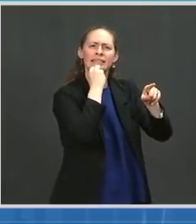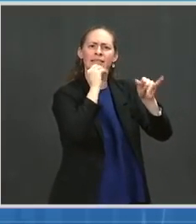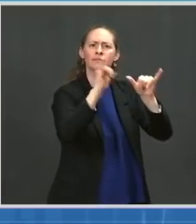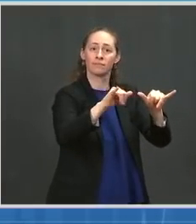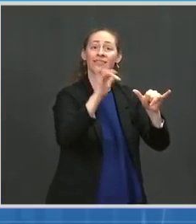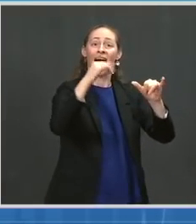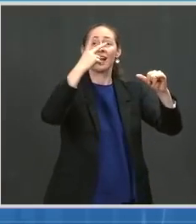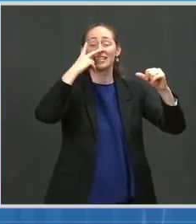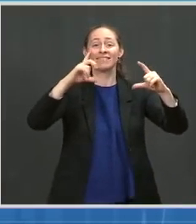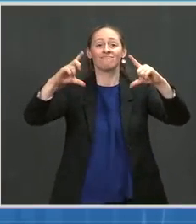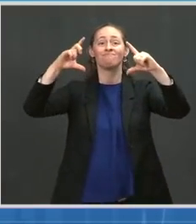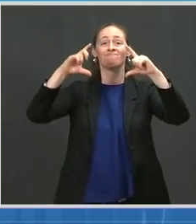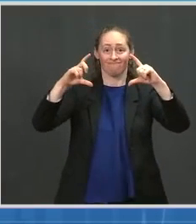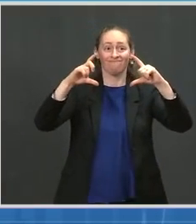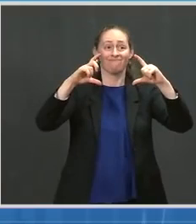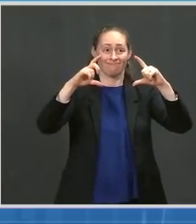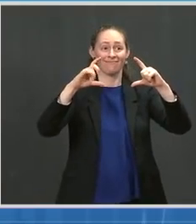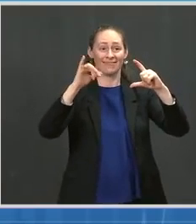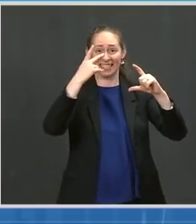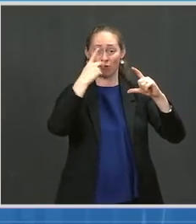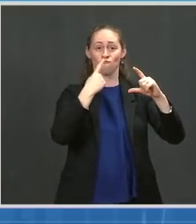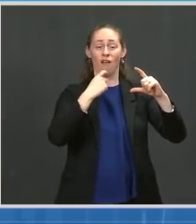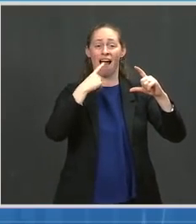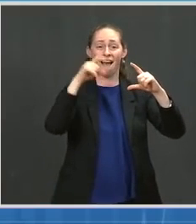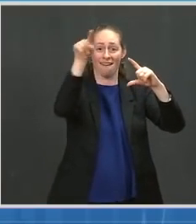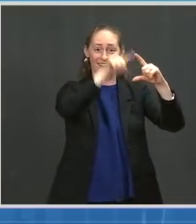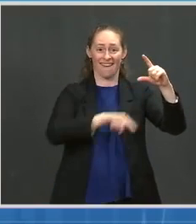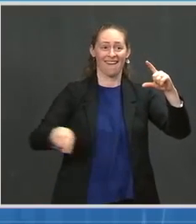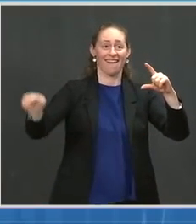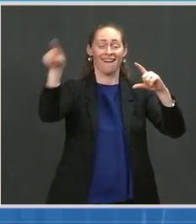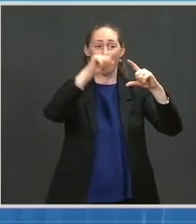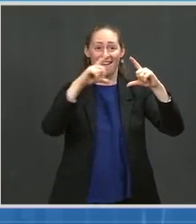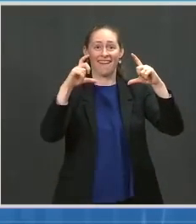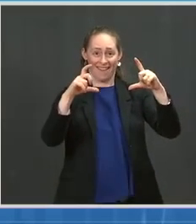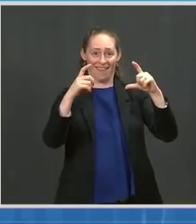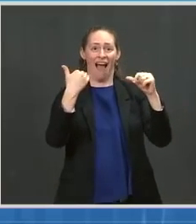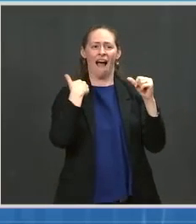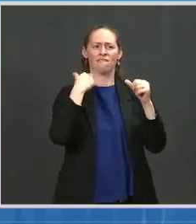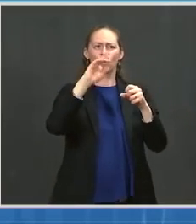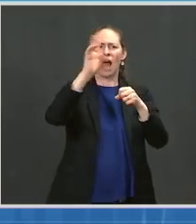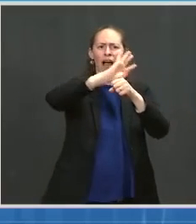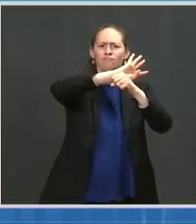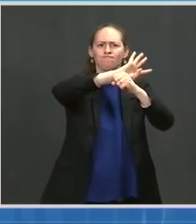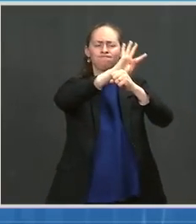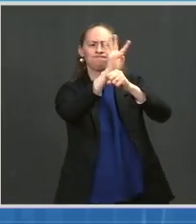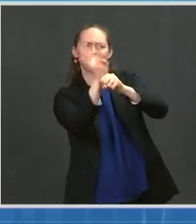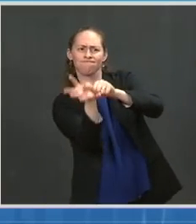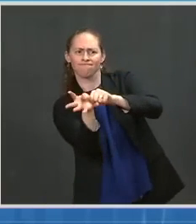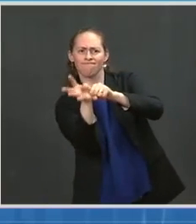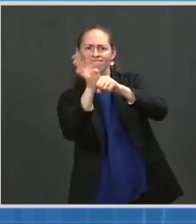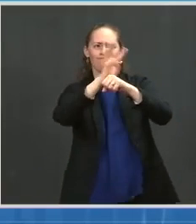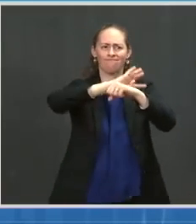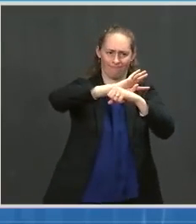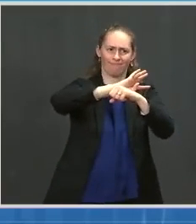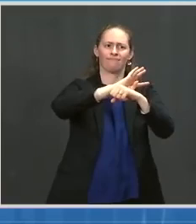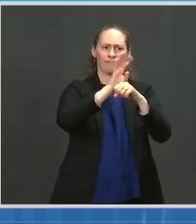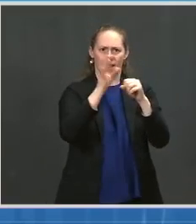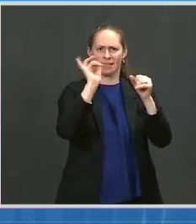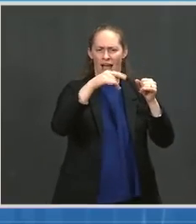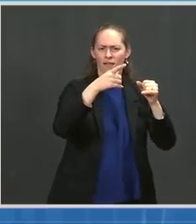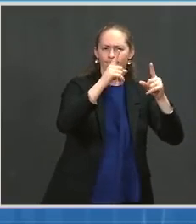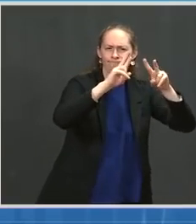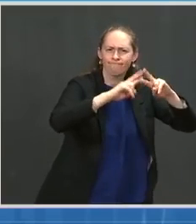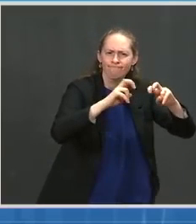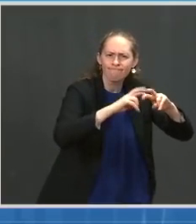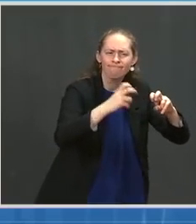had SARS-CoV-2 with Barney Graham and Kizzy Corbett and others in the laboratory were able to